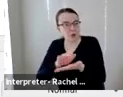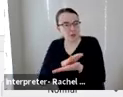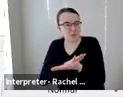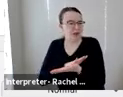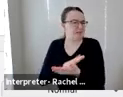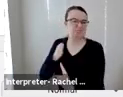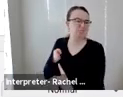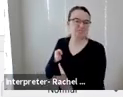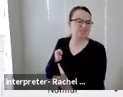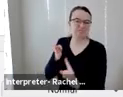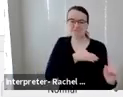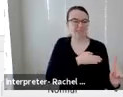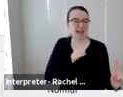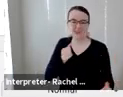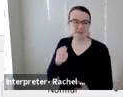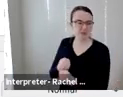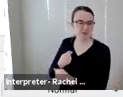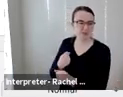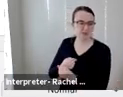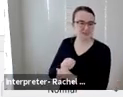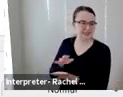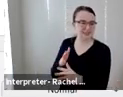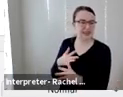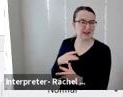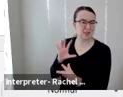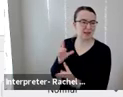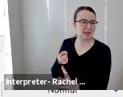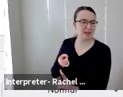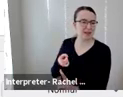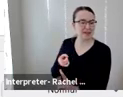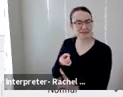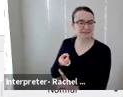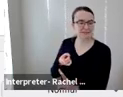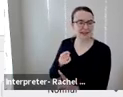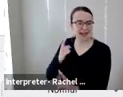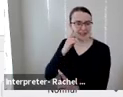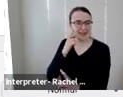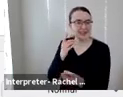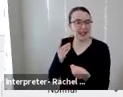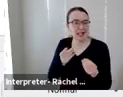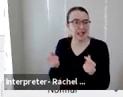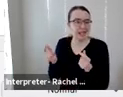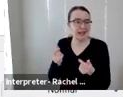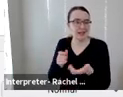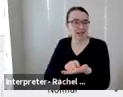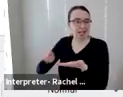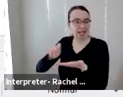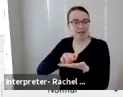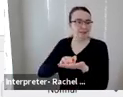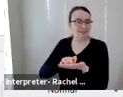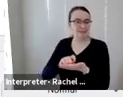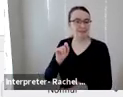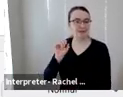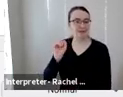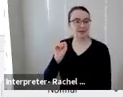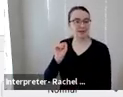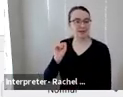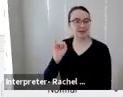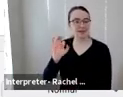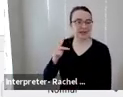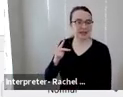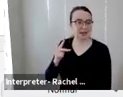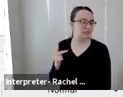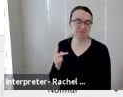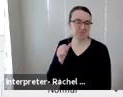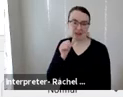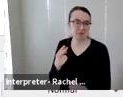much anymore, I've kind of grown to not like it. I find it too slippery and, you know, I just don't use it as much